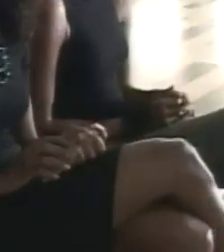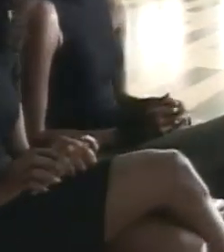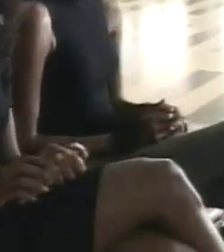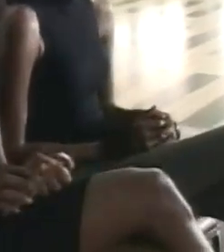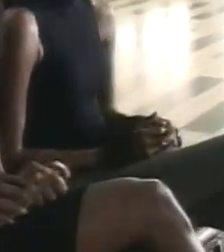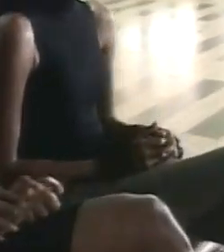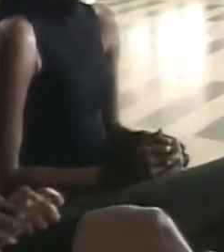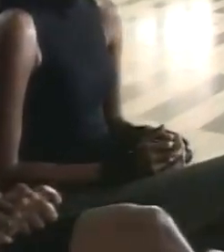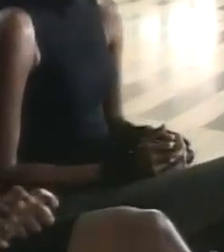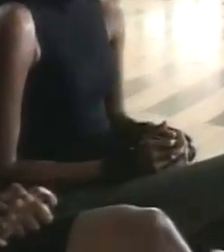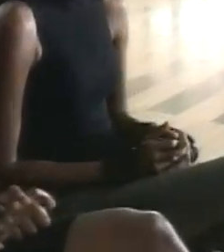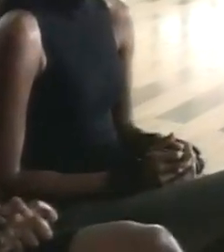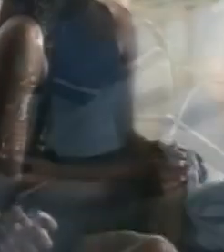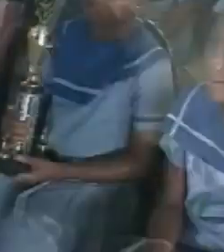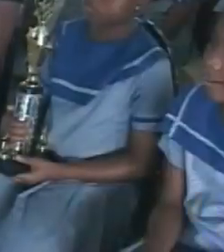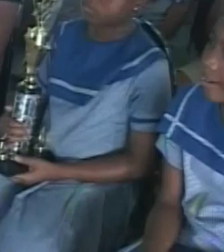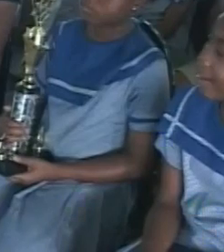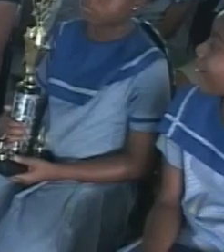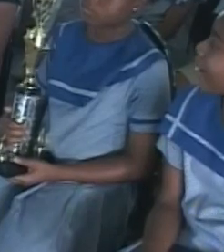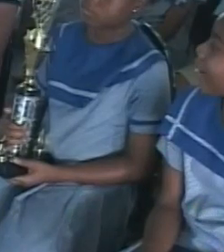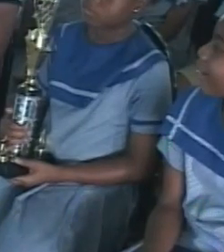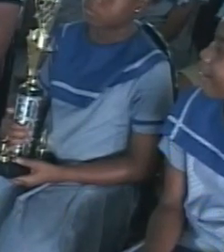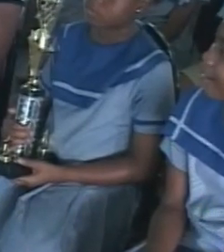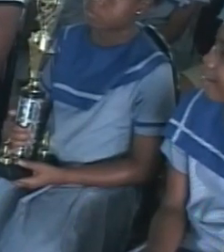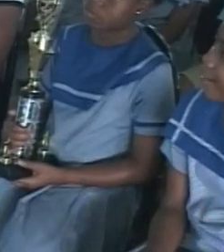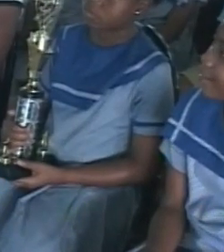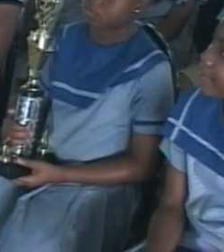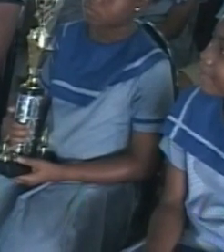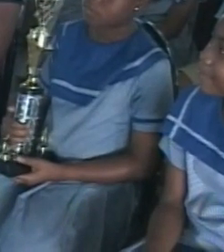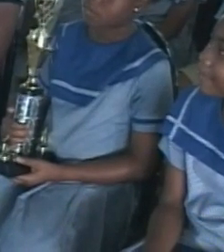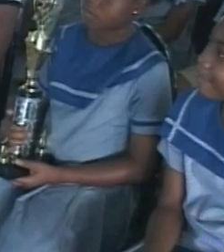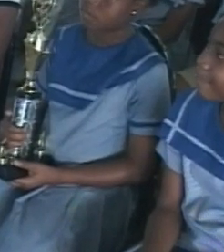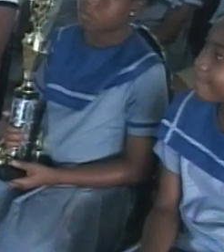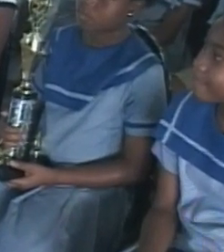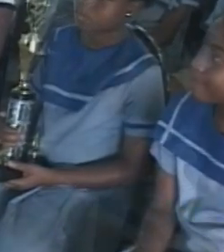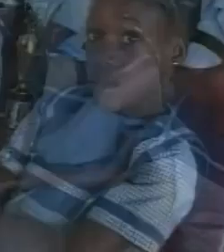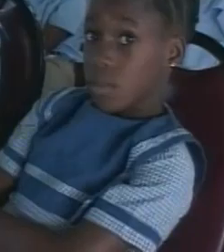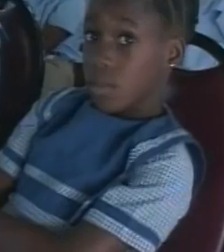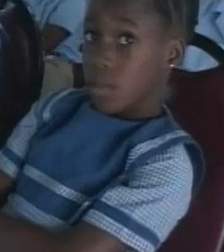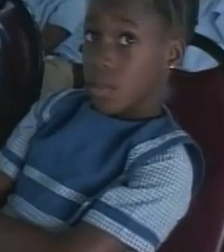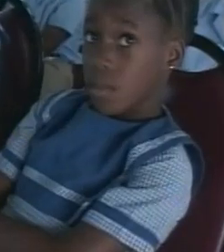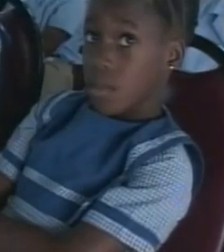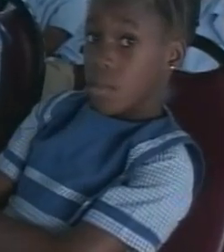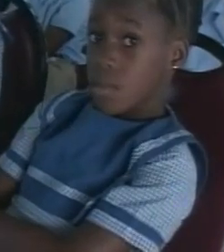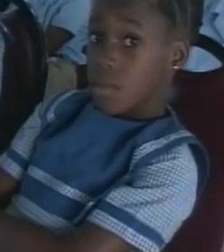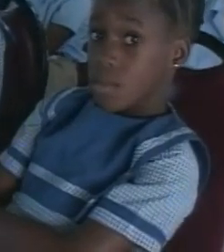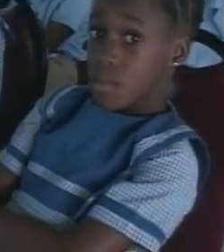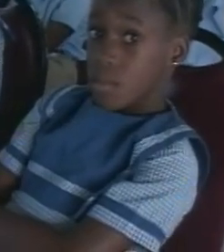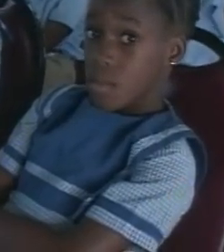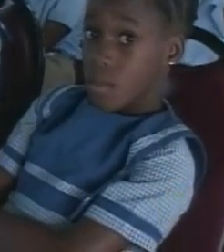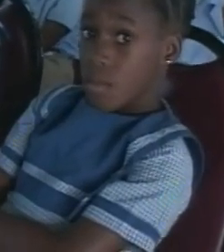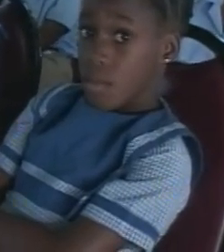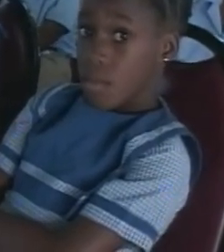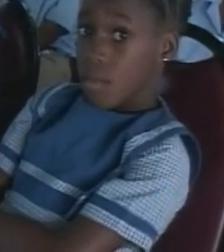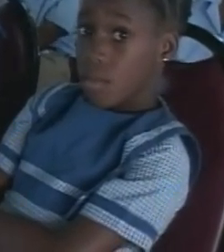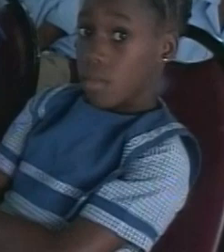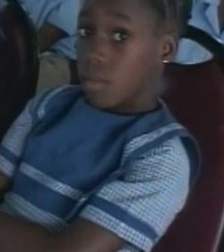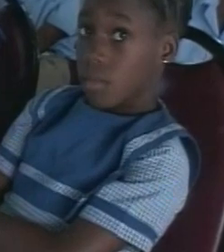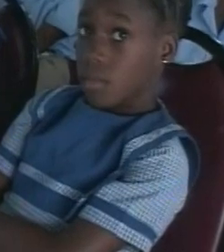check of $1,500, which was presented by MP for the area Finance Minister Chris Sinclair. Second place